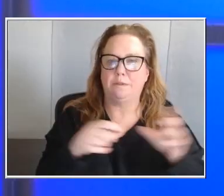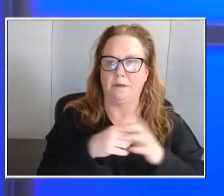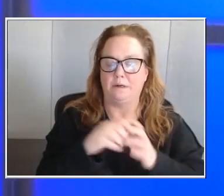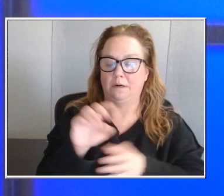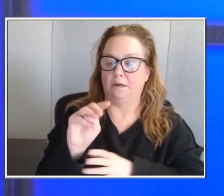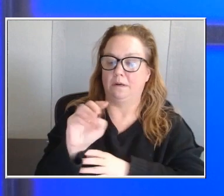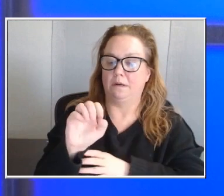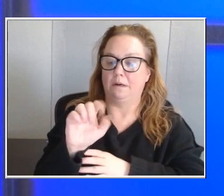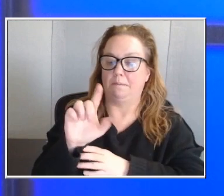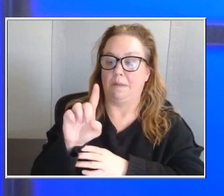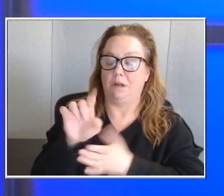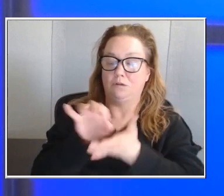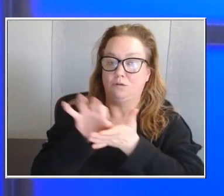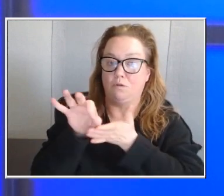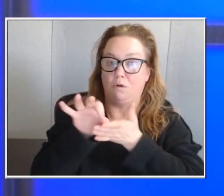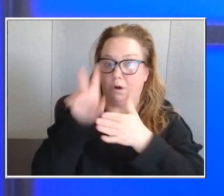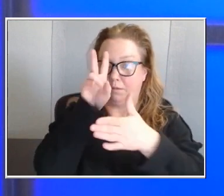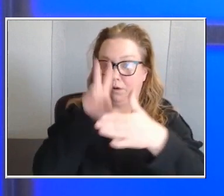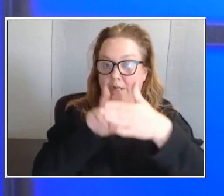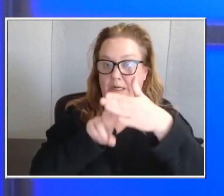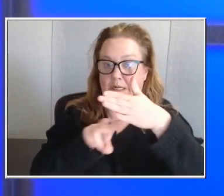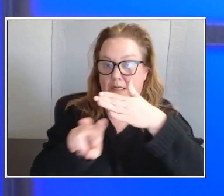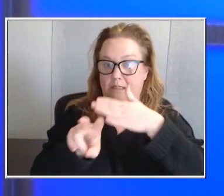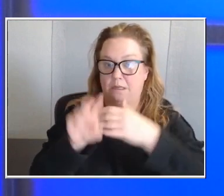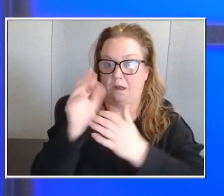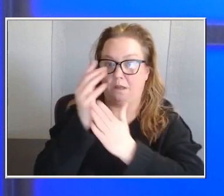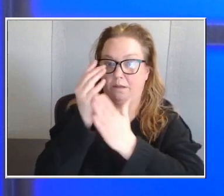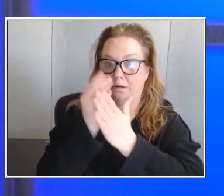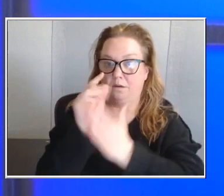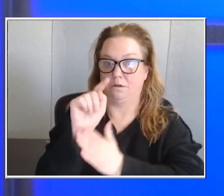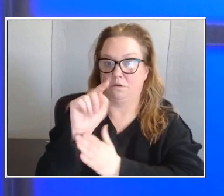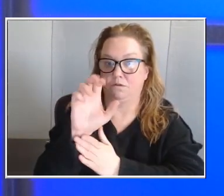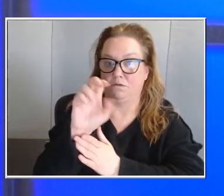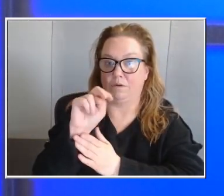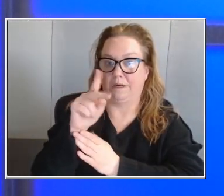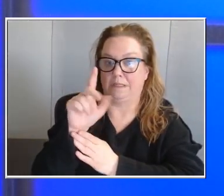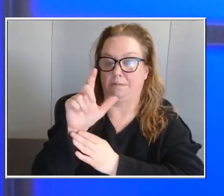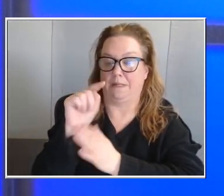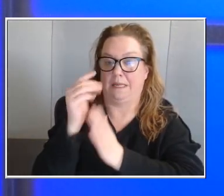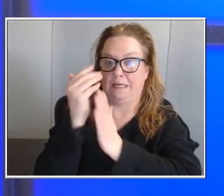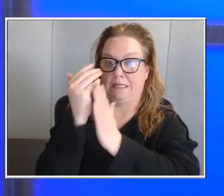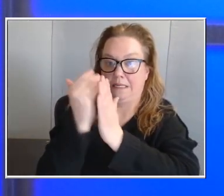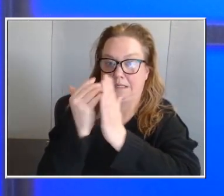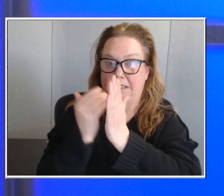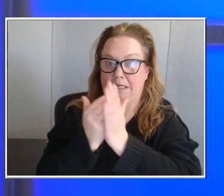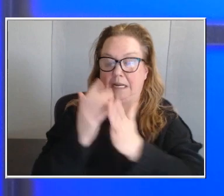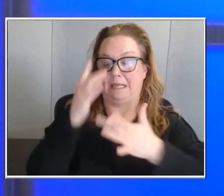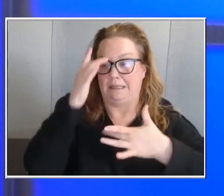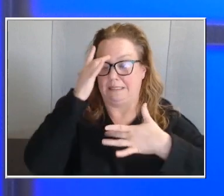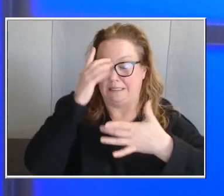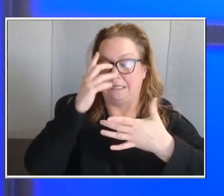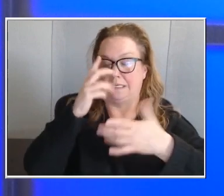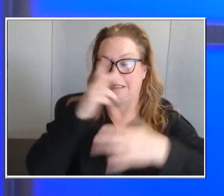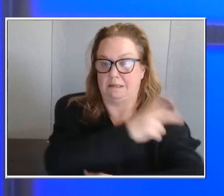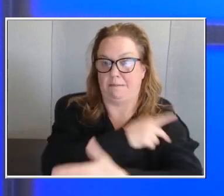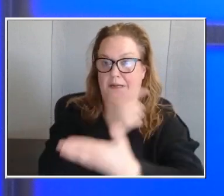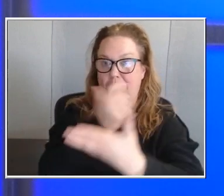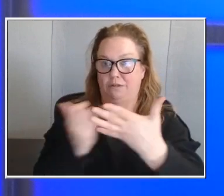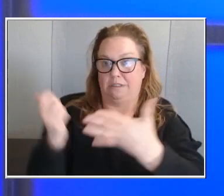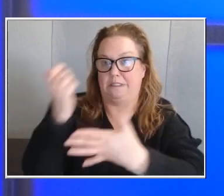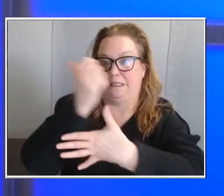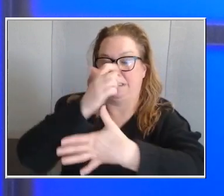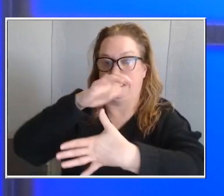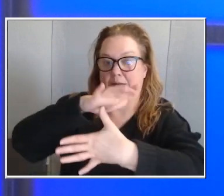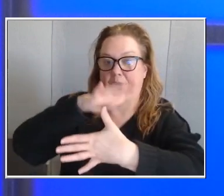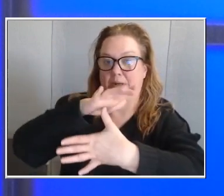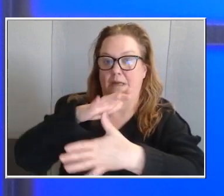at the end of the day predicts where you will be on the transplant list. And the whole process is designed to have the sickest patients first be transplanted, and that's